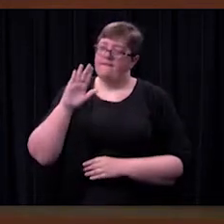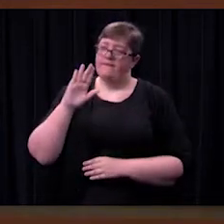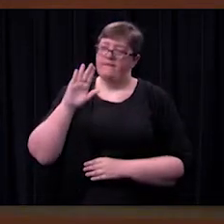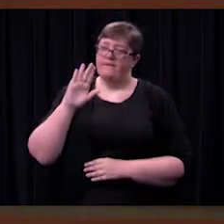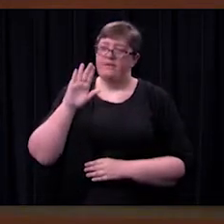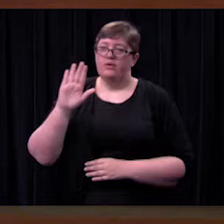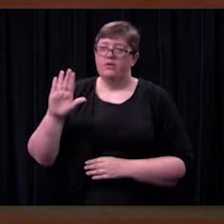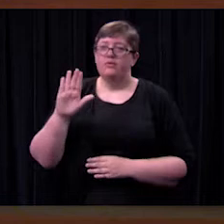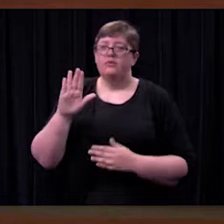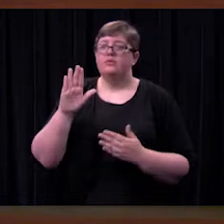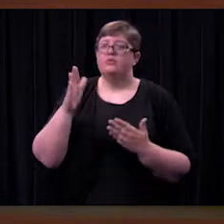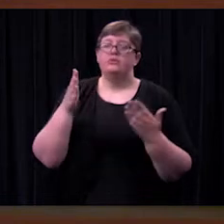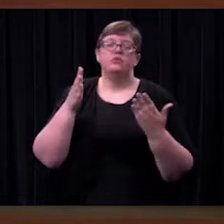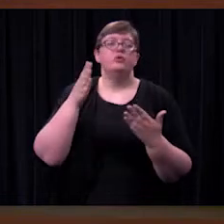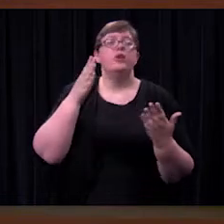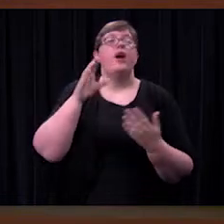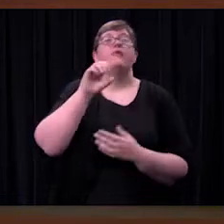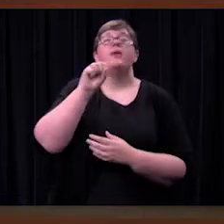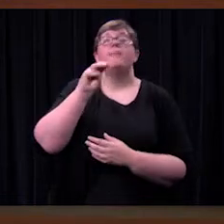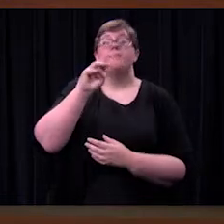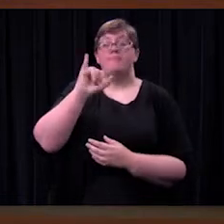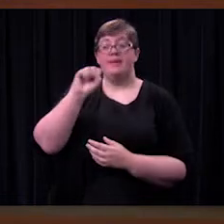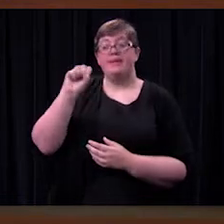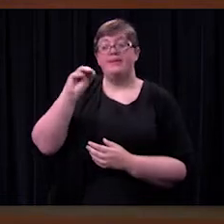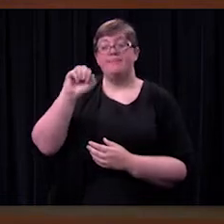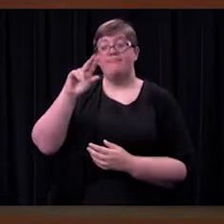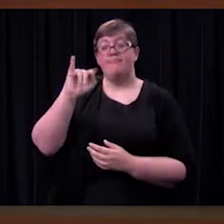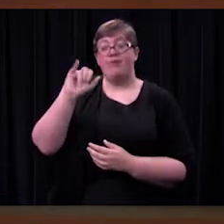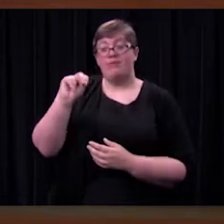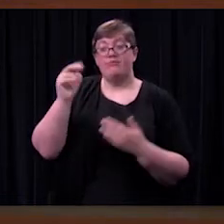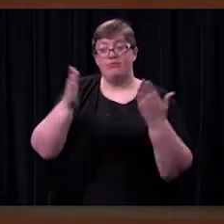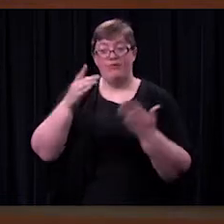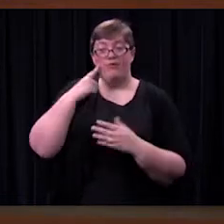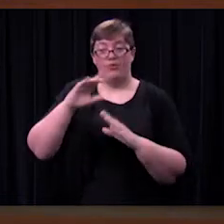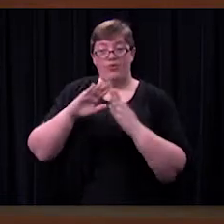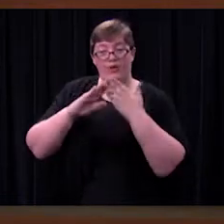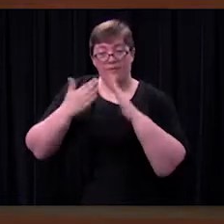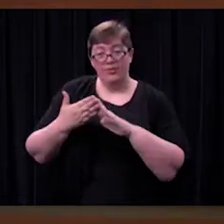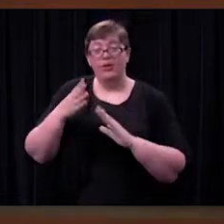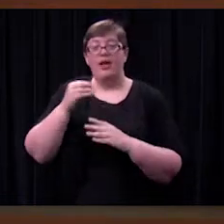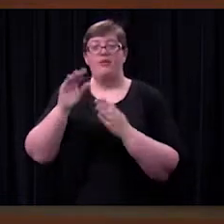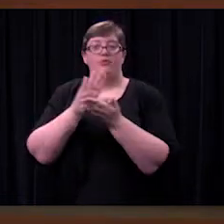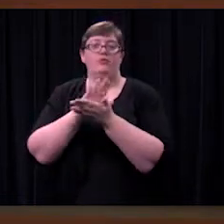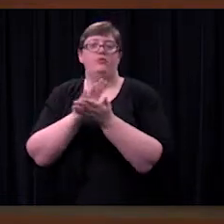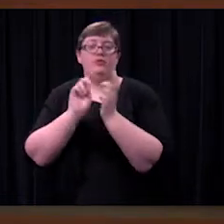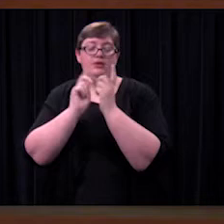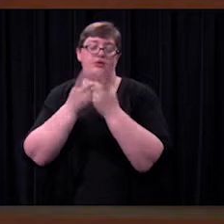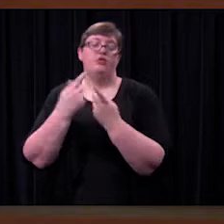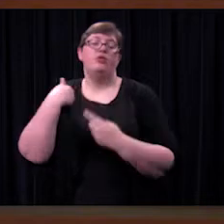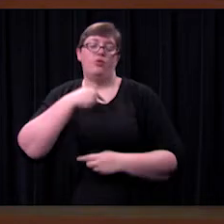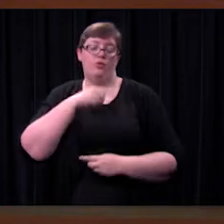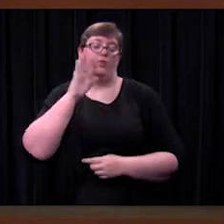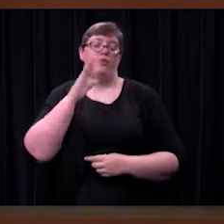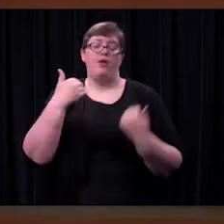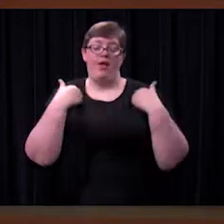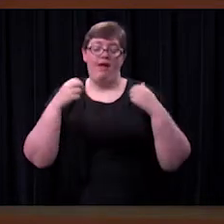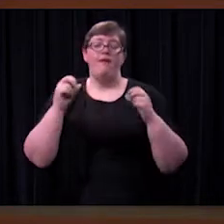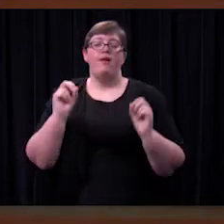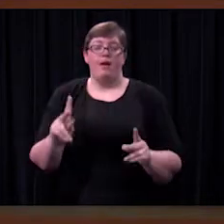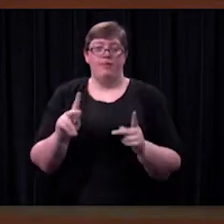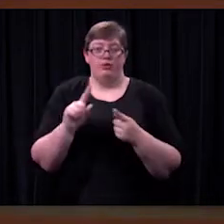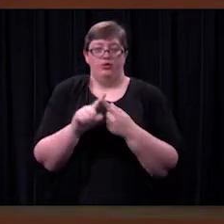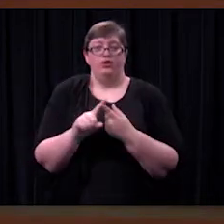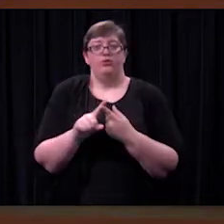that Ms. Martin provided for this community and the school district. We will have an opportunity